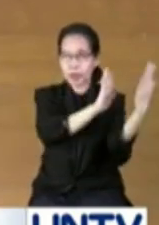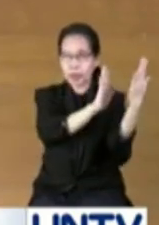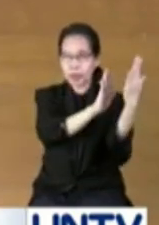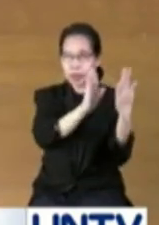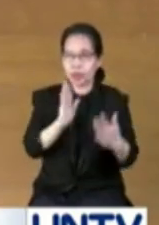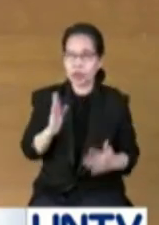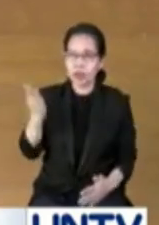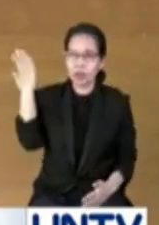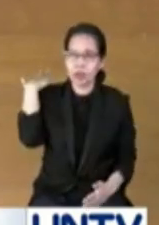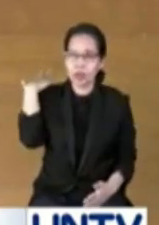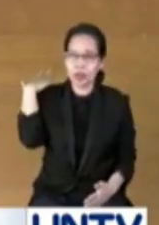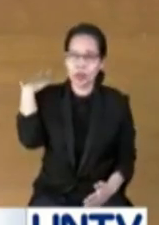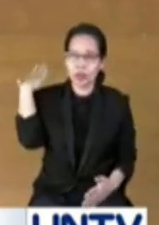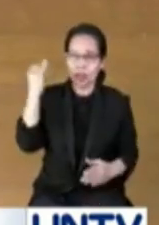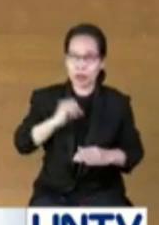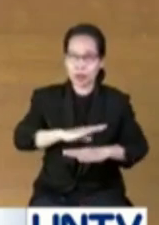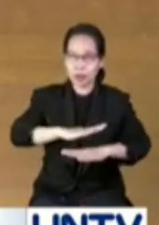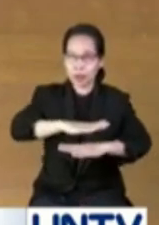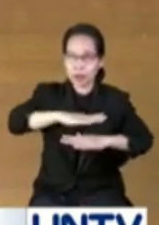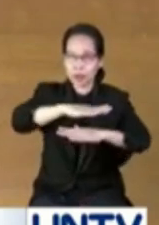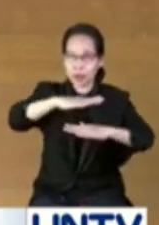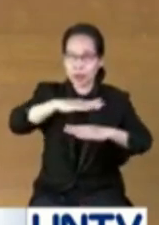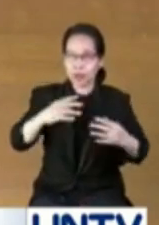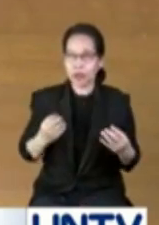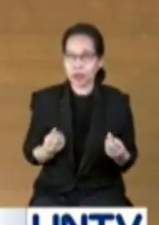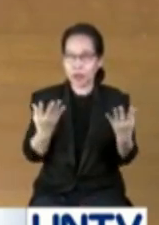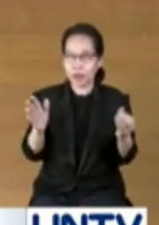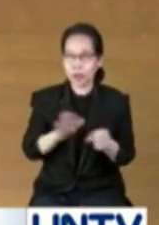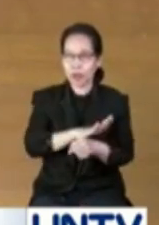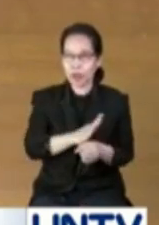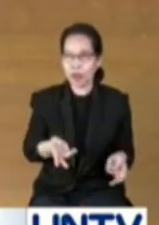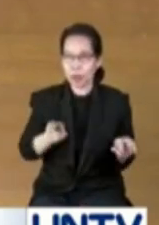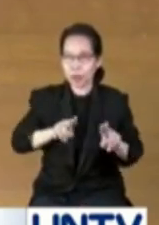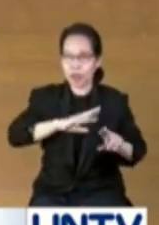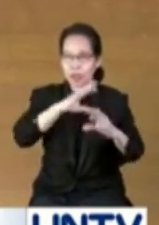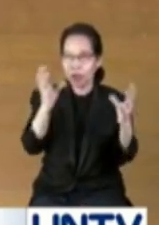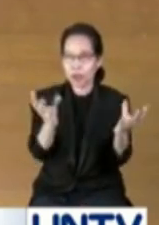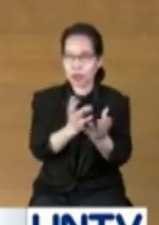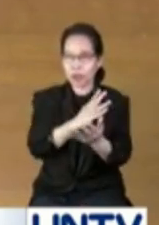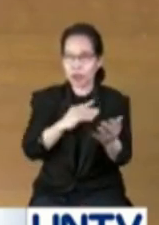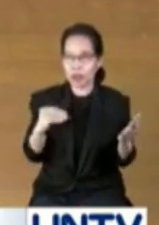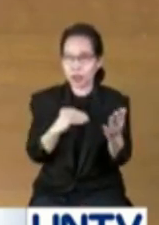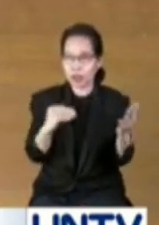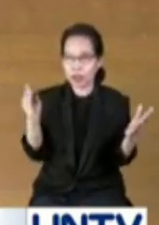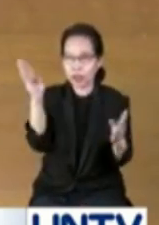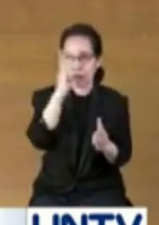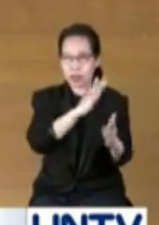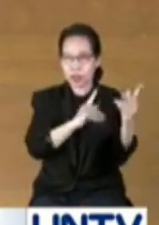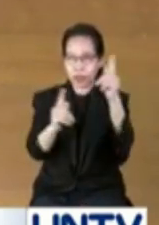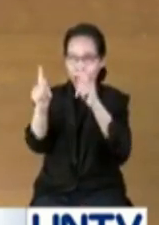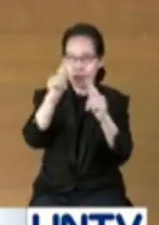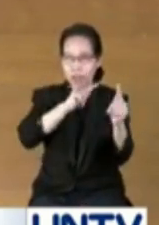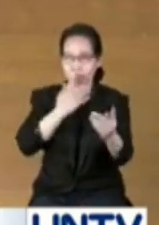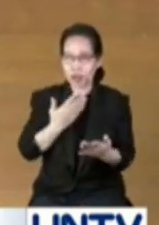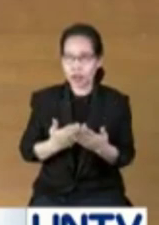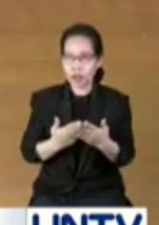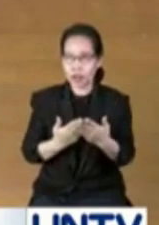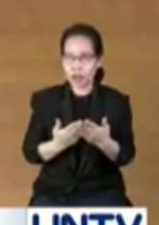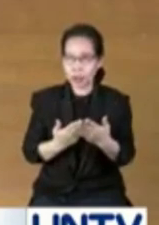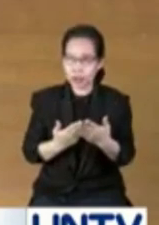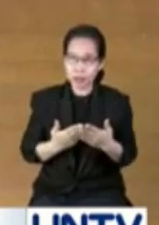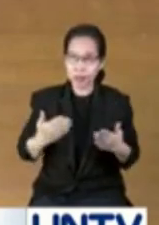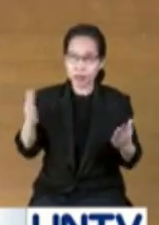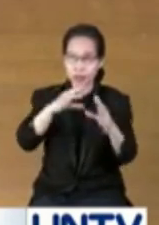inflation. Maraming kaganapan sa mundo ang nakapagpagulos sa maayos na takbo ng pandaigdigang